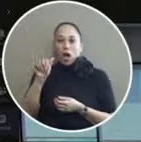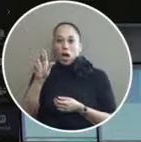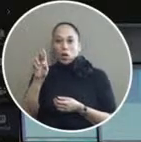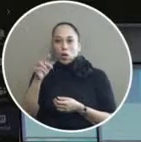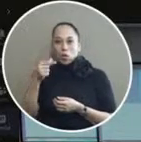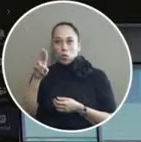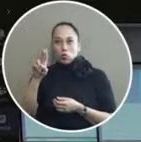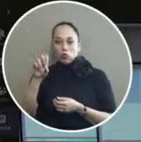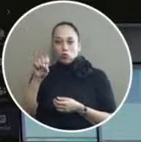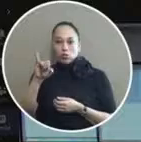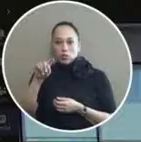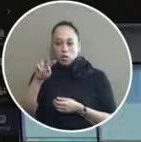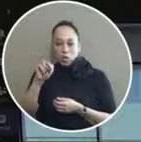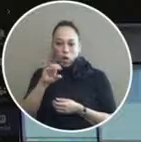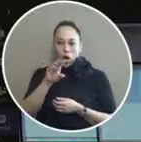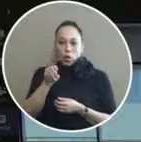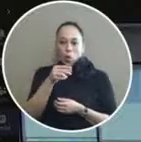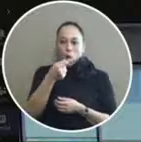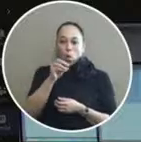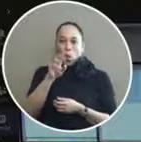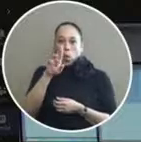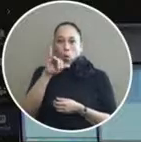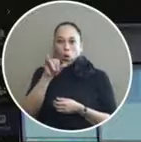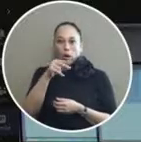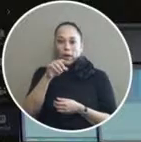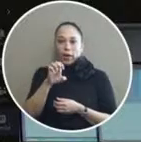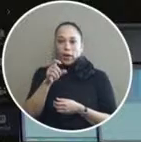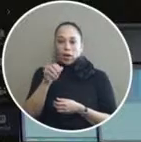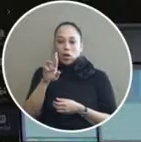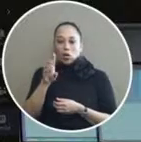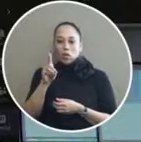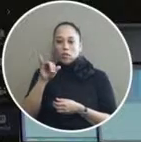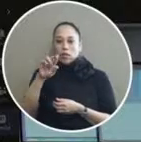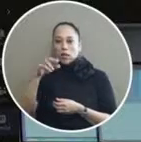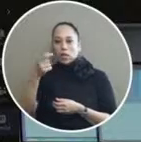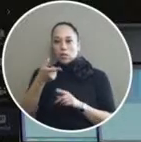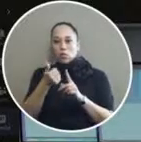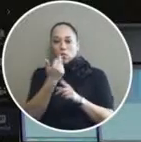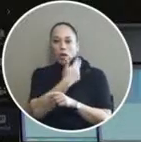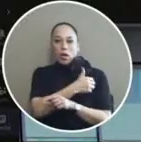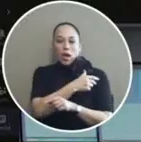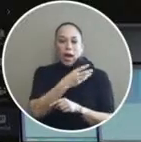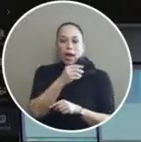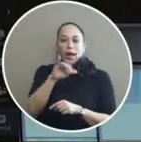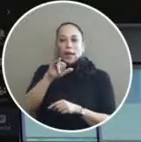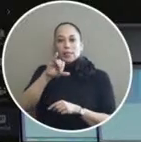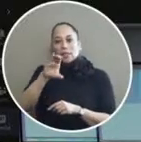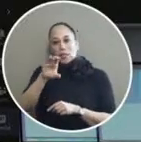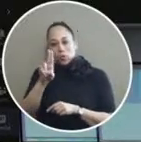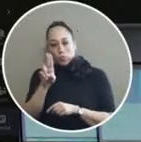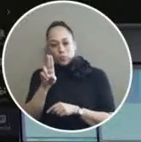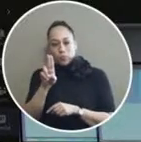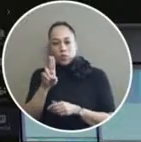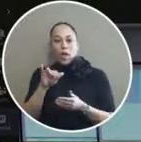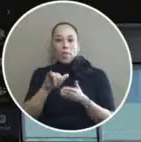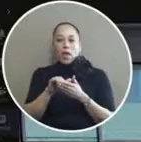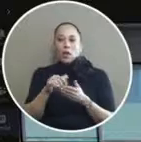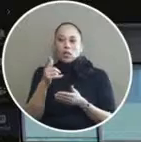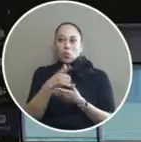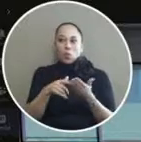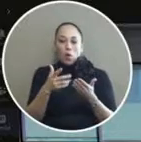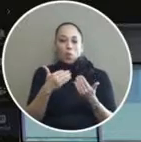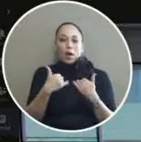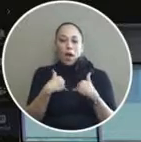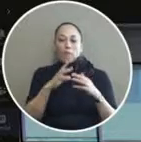and Jorge Rodriguez as to where we were from hospitalization and an ICU usage. And that's why we got the